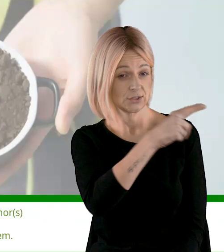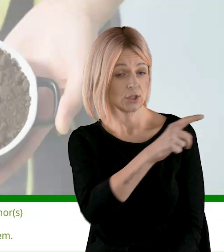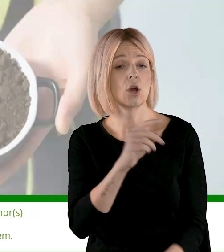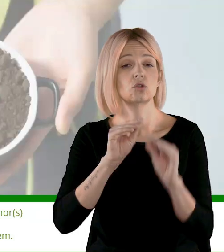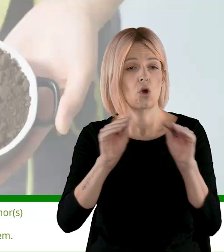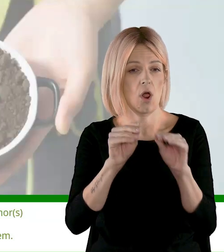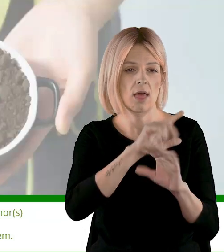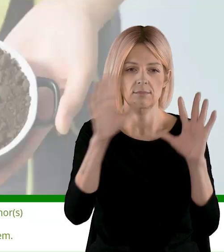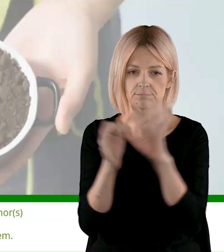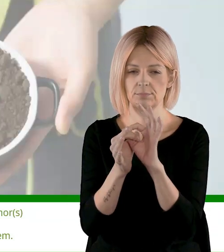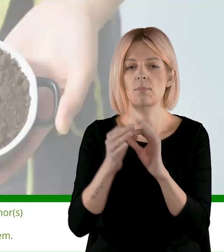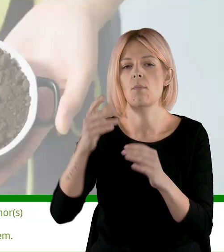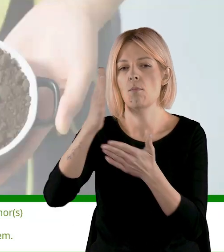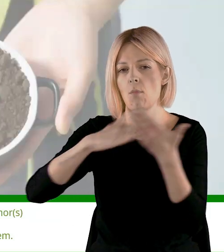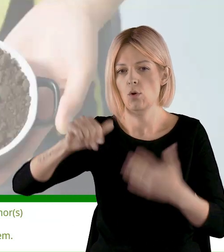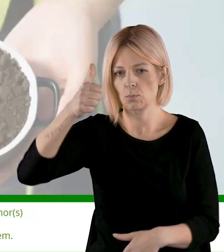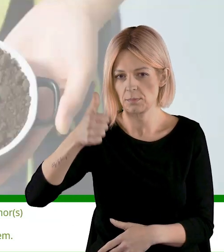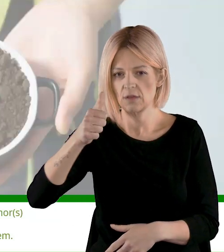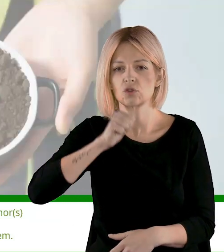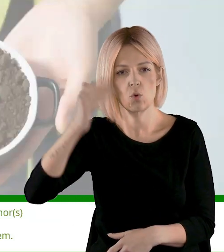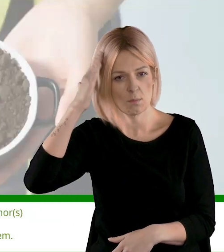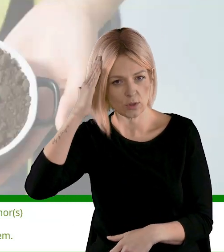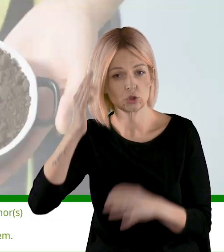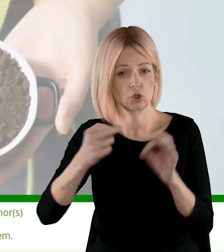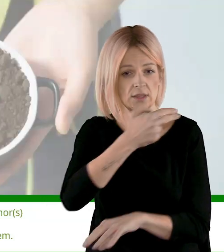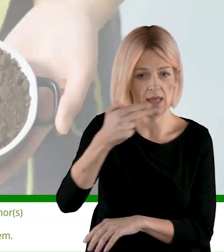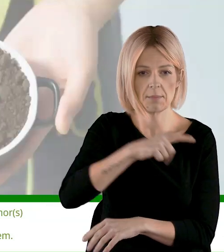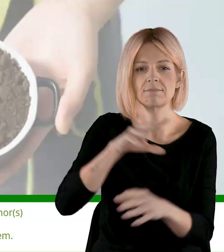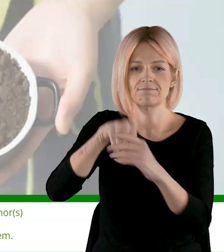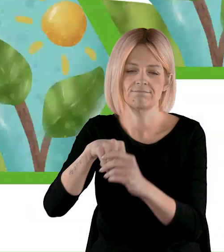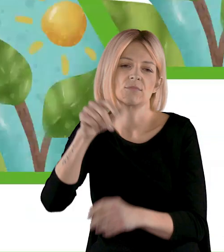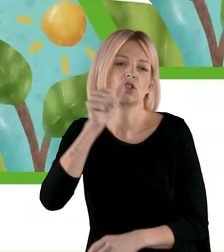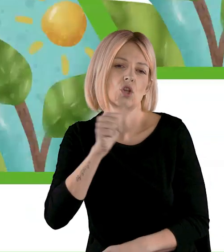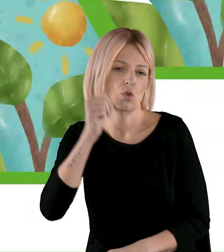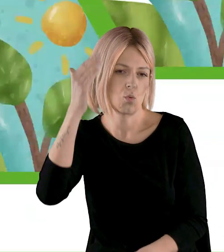and today's topic is Introduction to Green Skills.